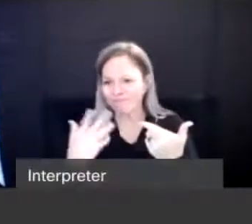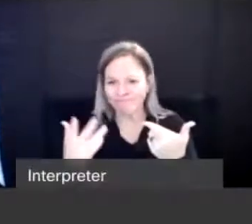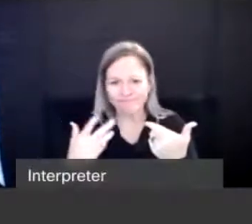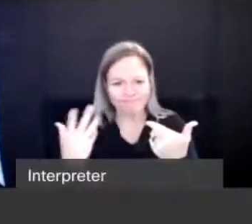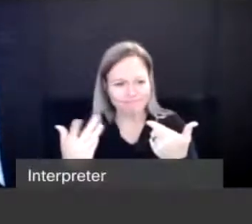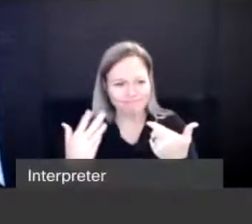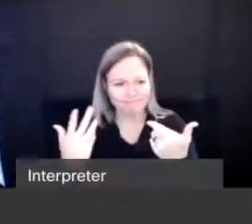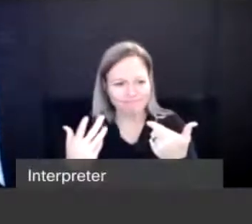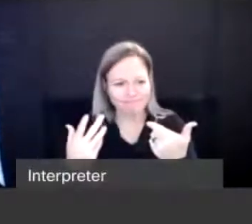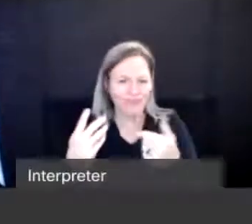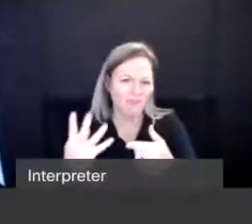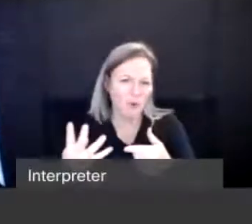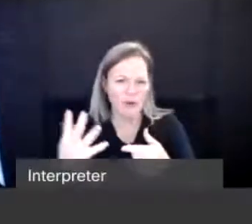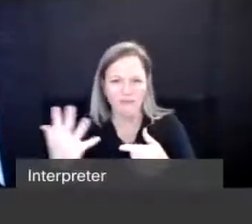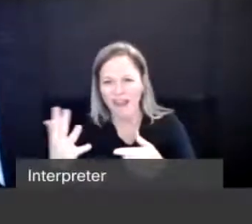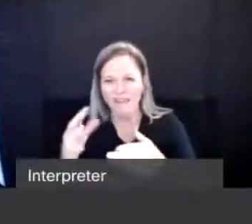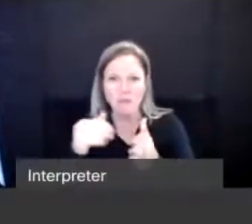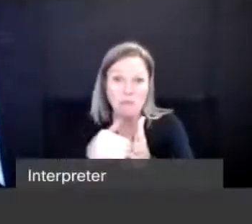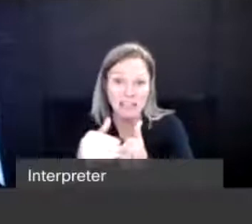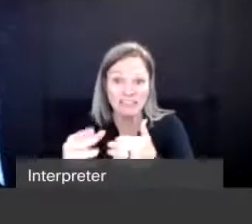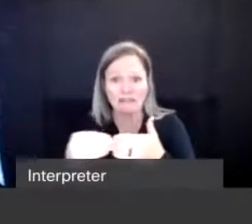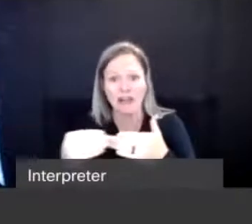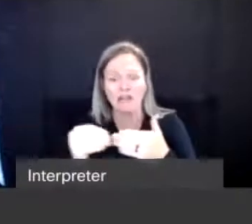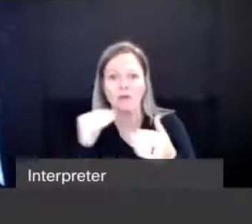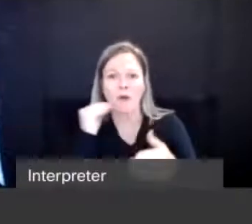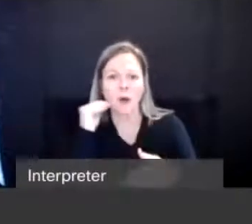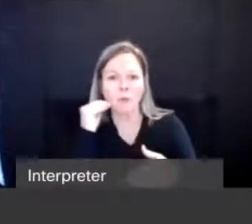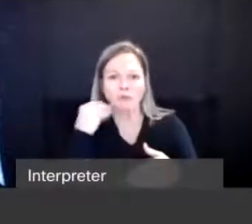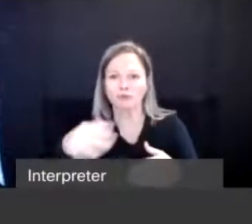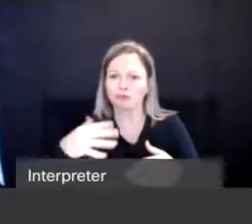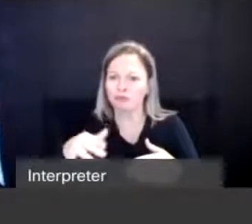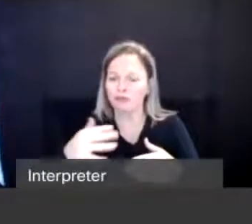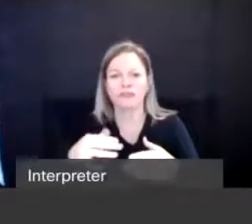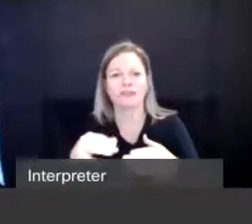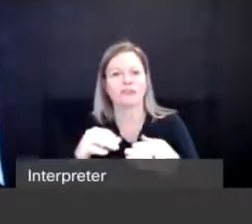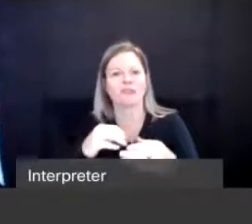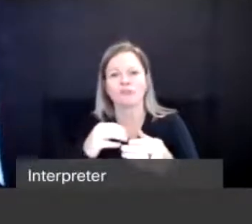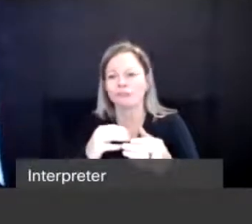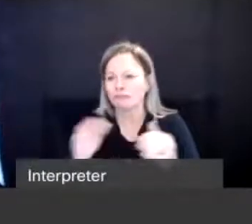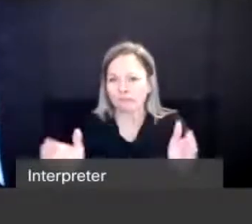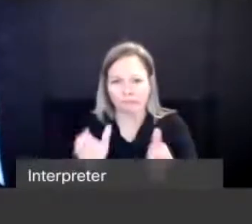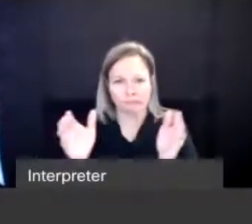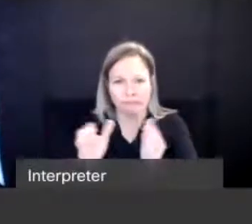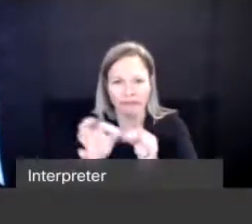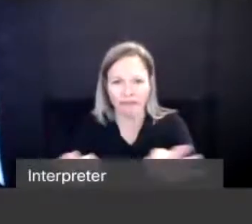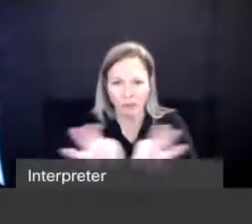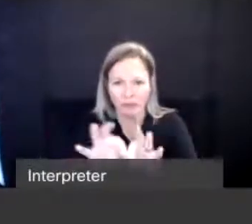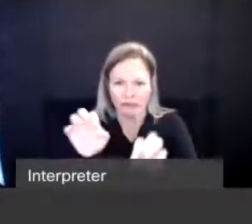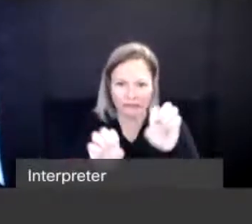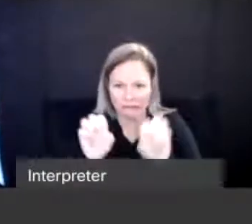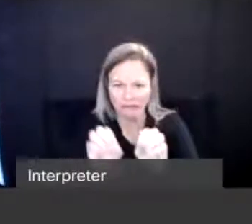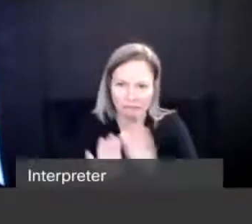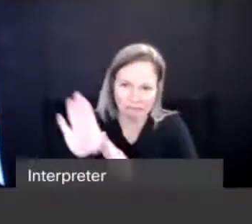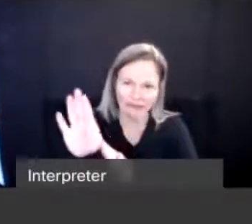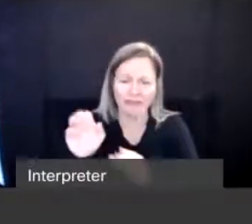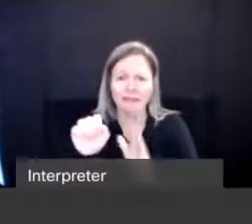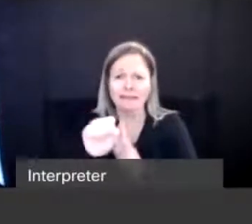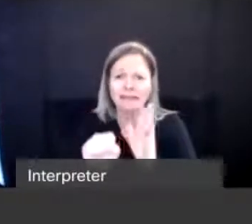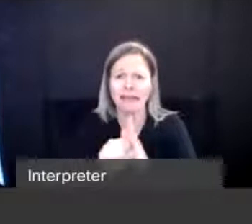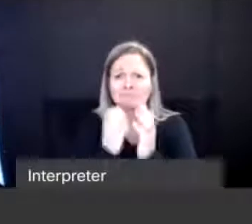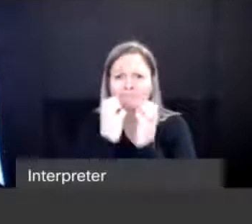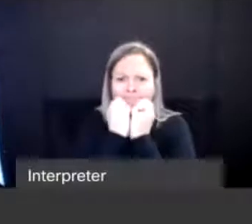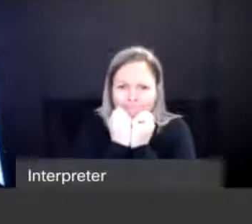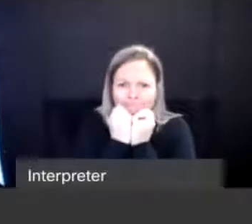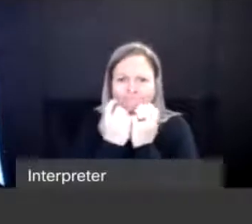or $5 million homes. Obviously drives assessed valuation up. So the state aid is very near and dear to my heart as